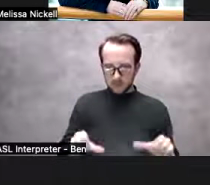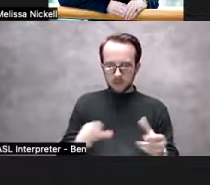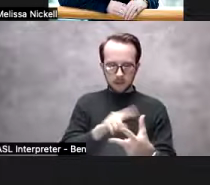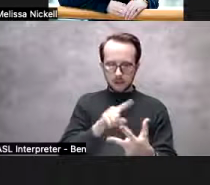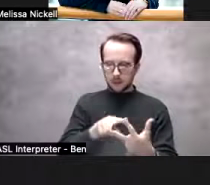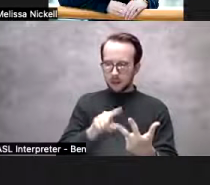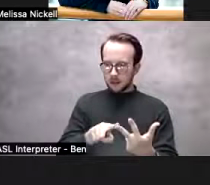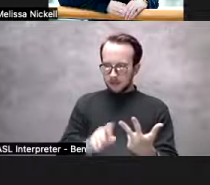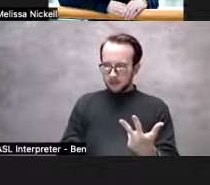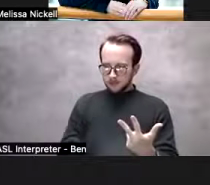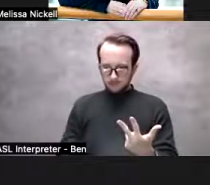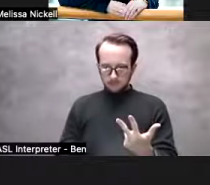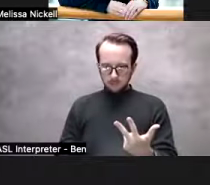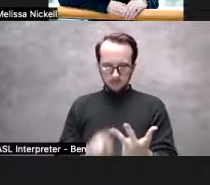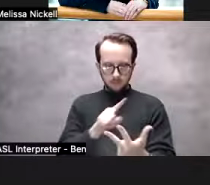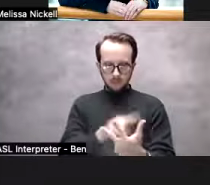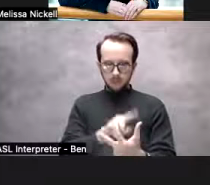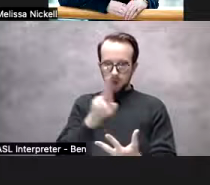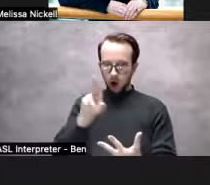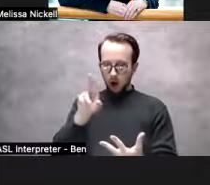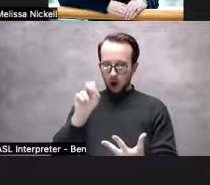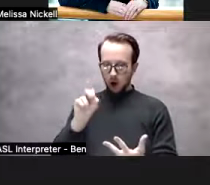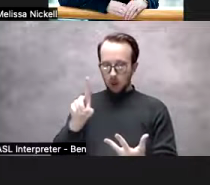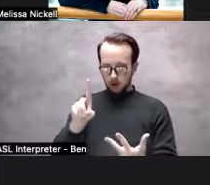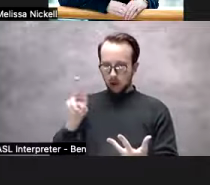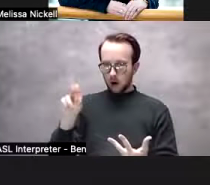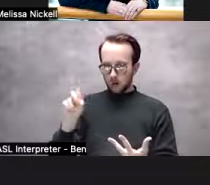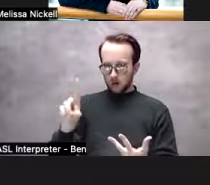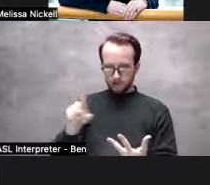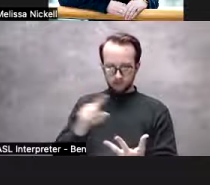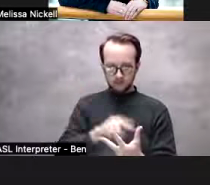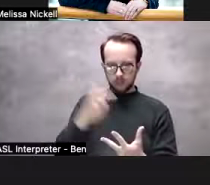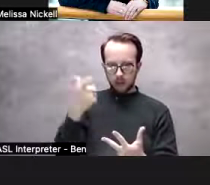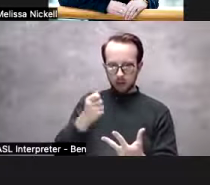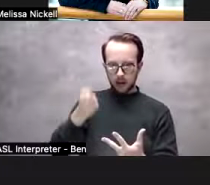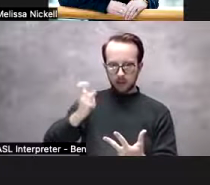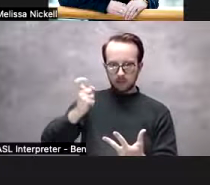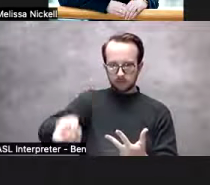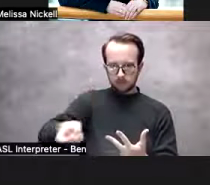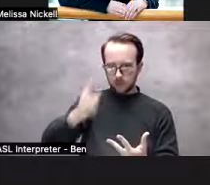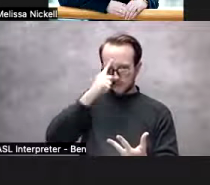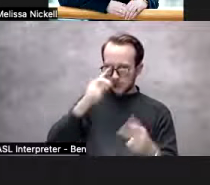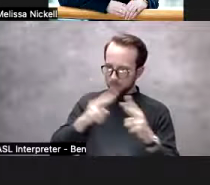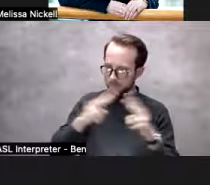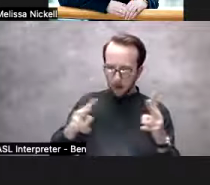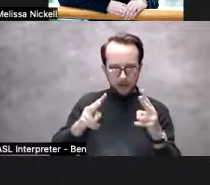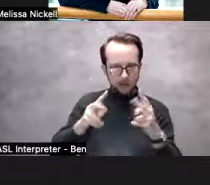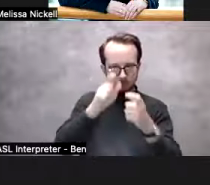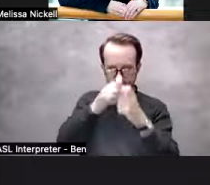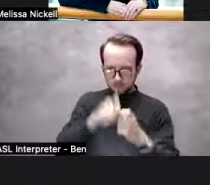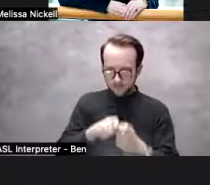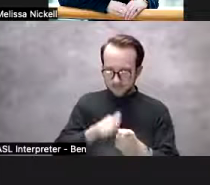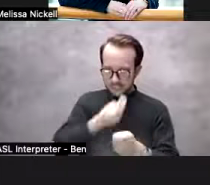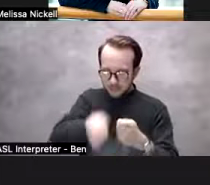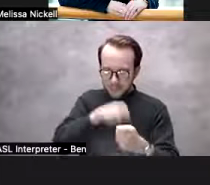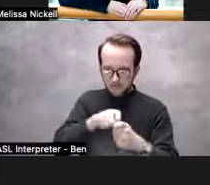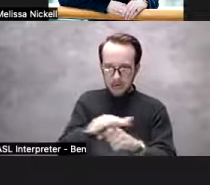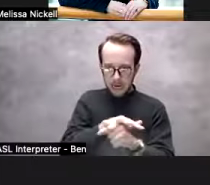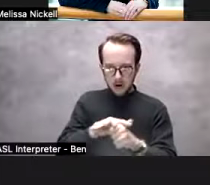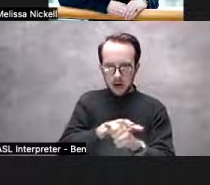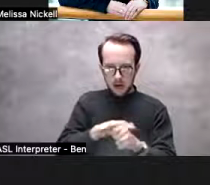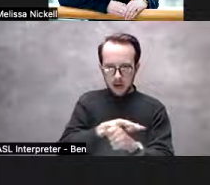the R01, it's a grant awarded in a very defined, specific area to